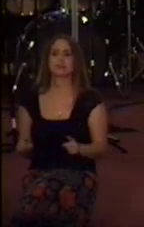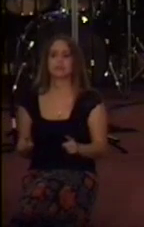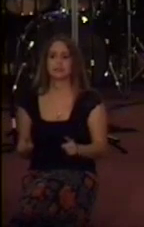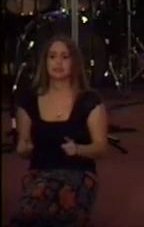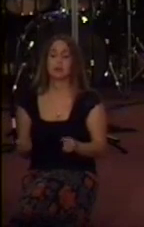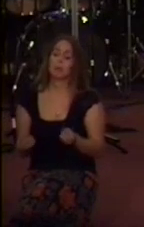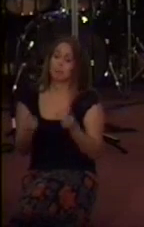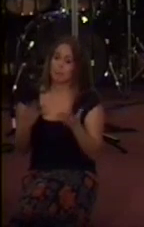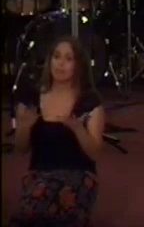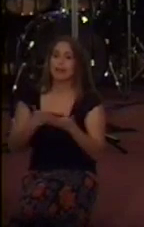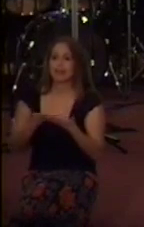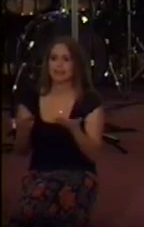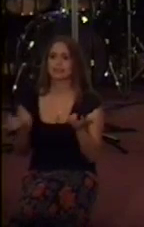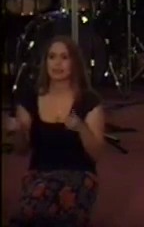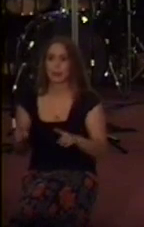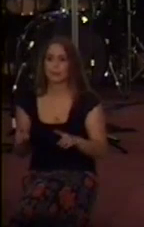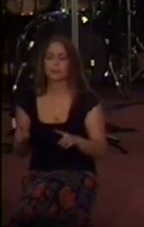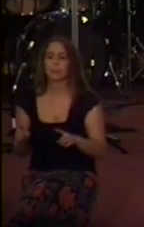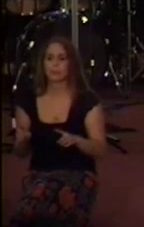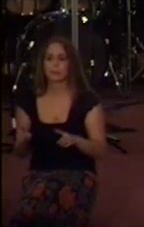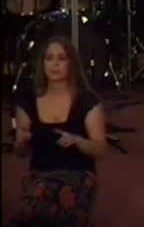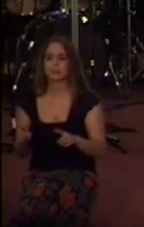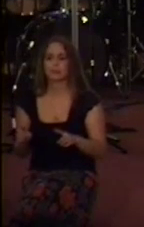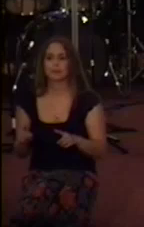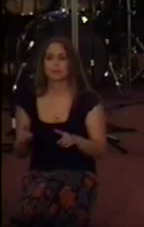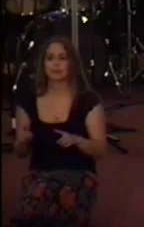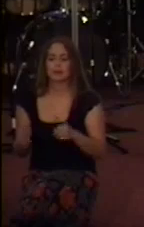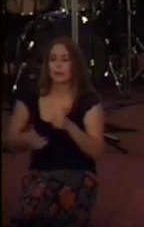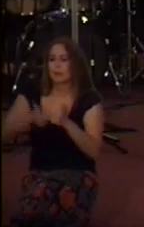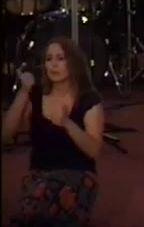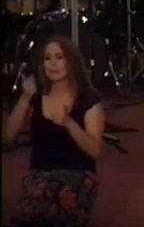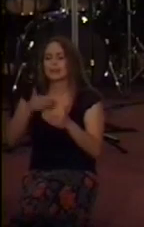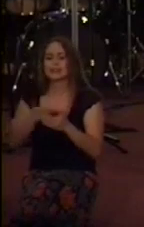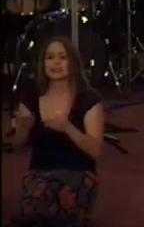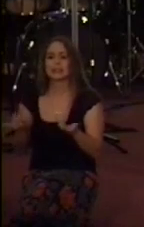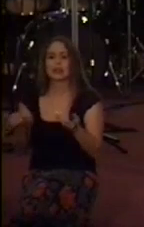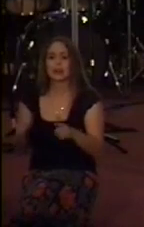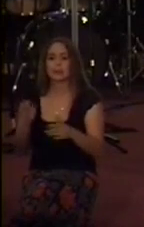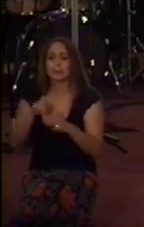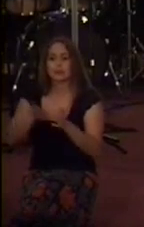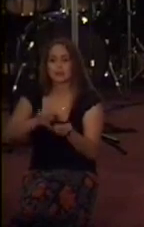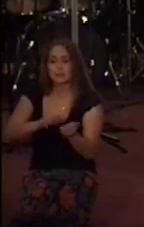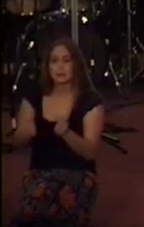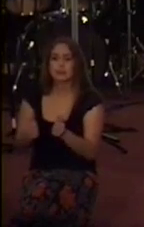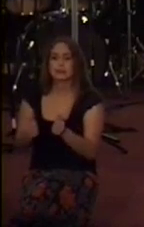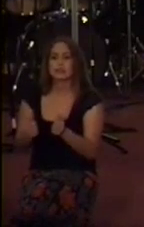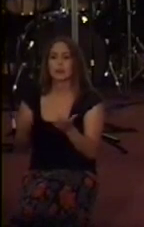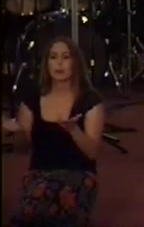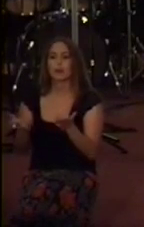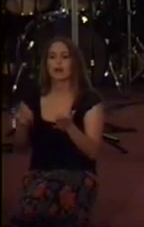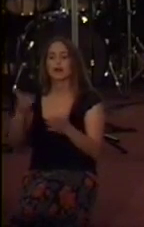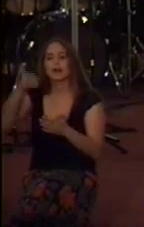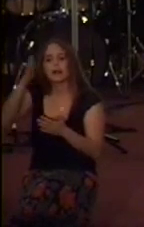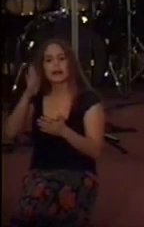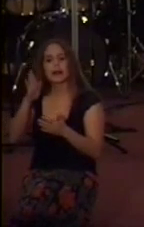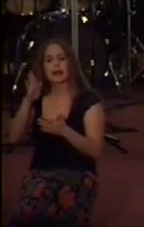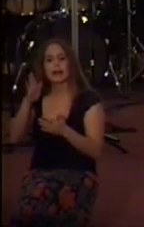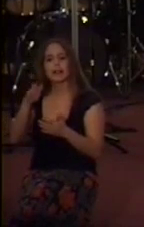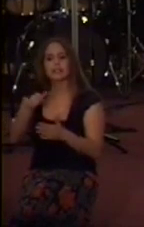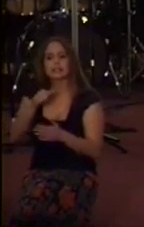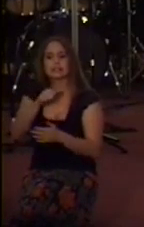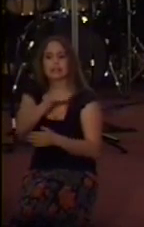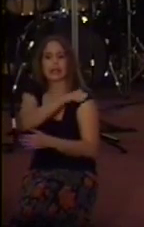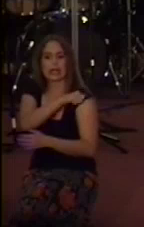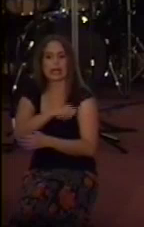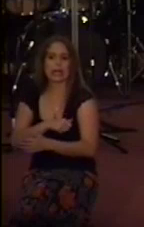Many things happen, actually. But one of the greatest things that happens in that baptistry is that God becomes the surgeon. And he cuts away